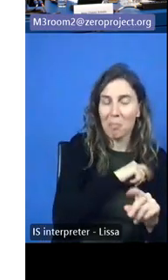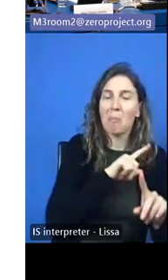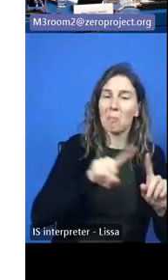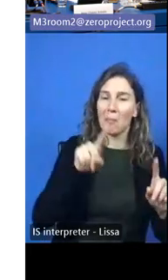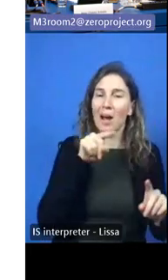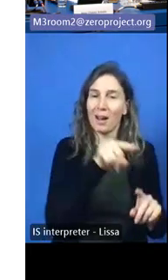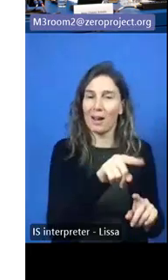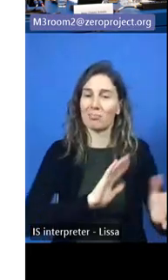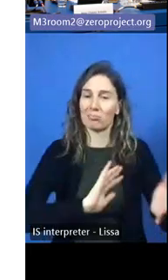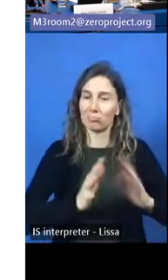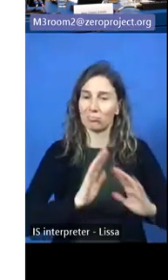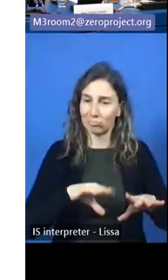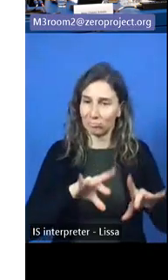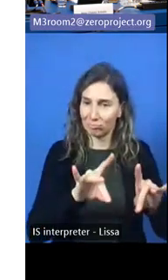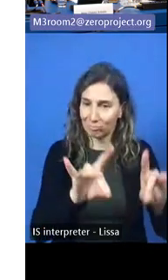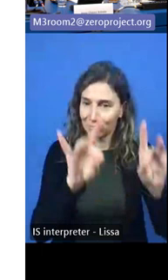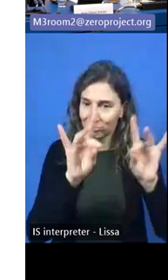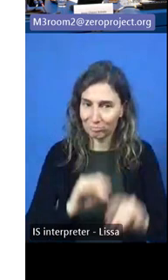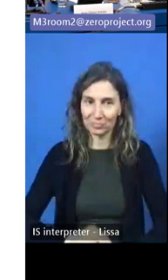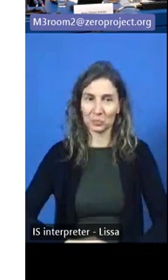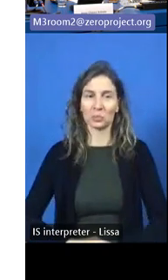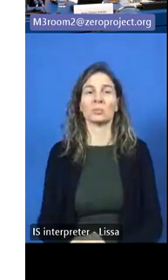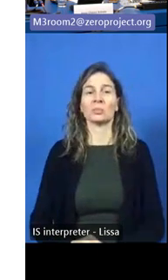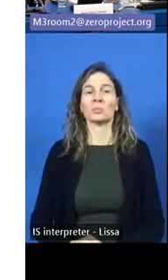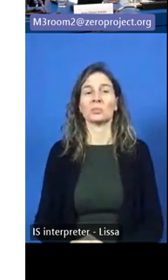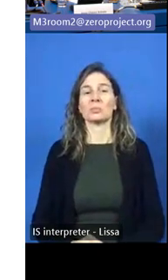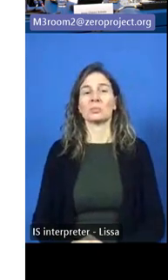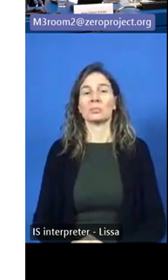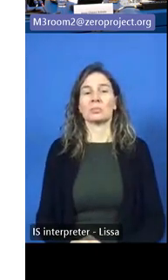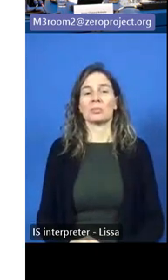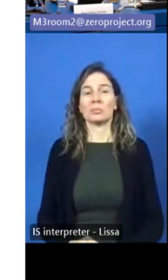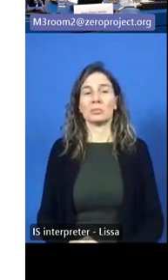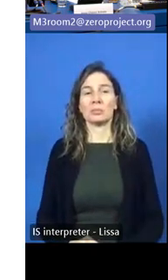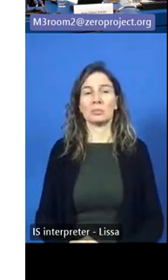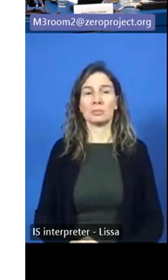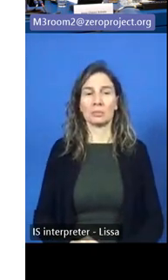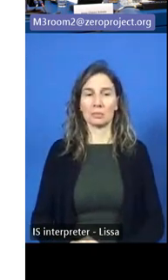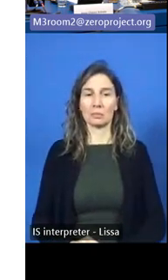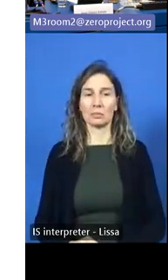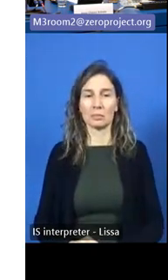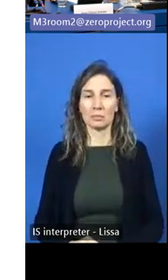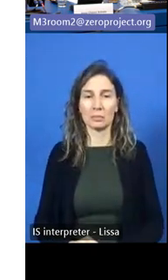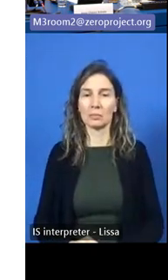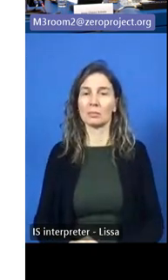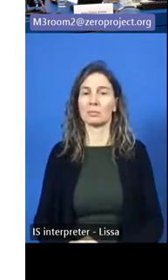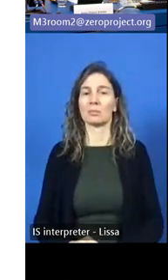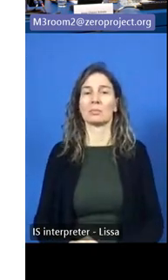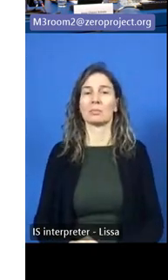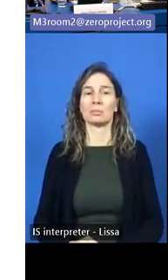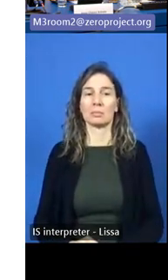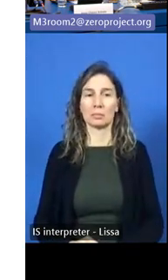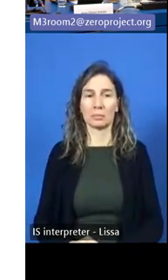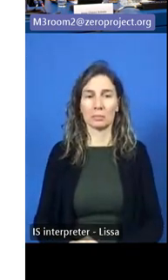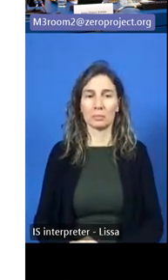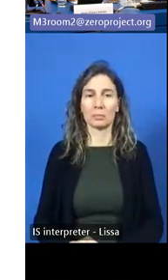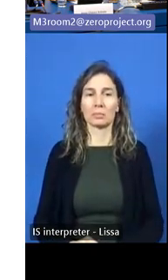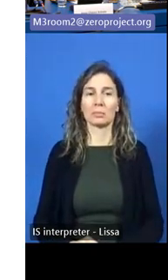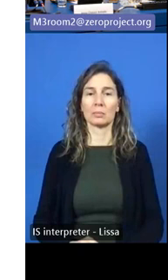También tenemos a Yanina. Yanina antes era estudiante, ahora es